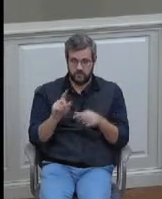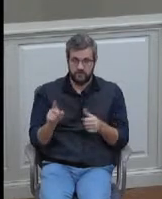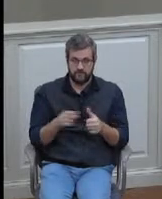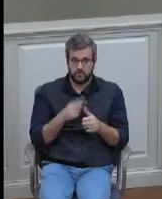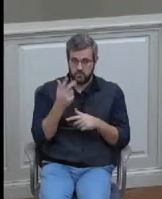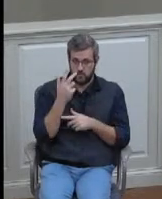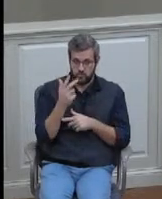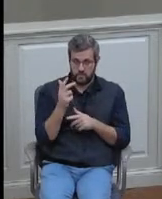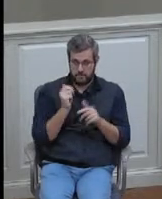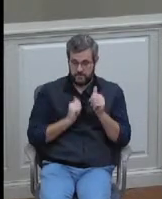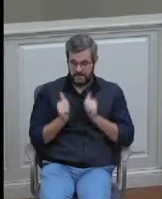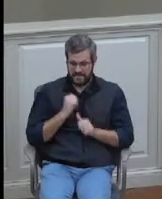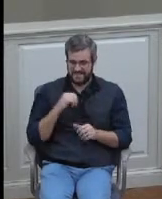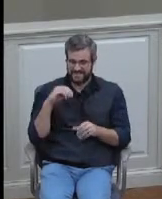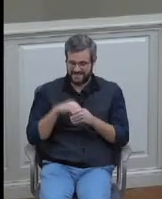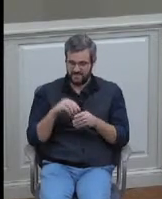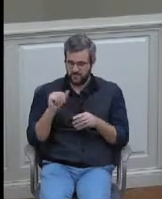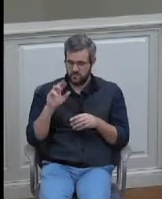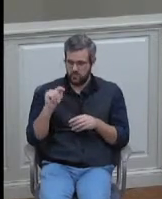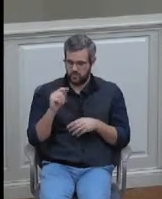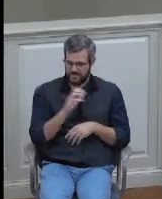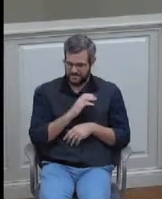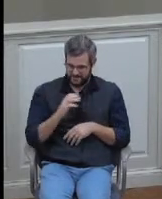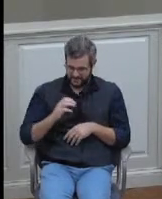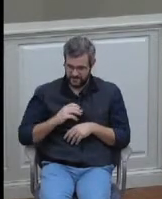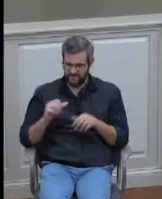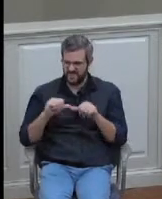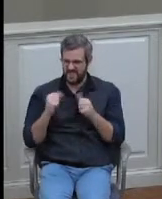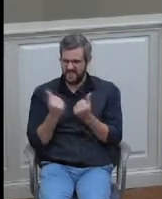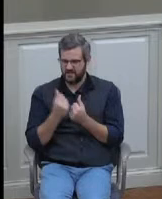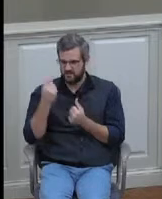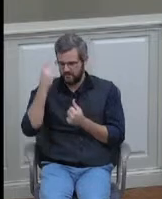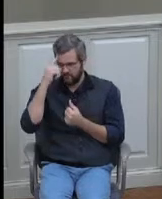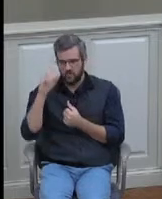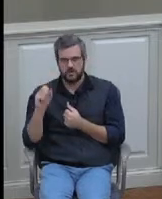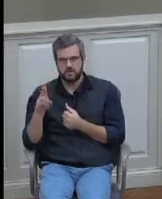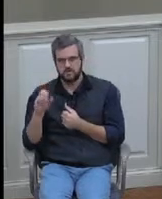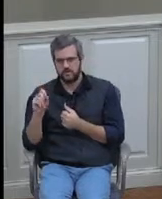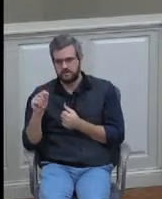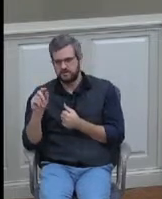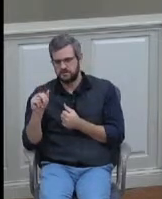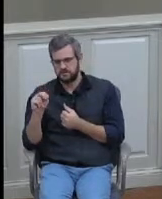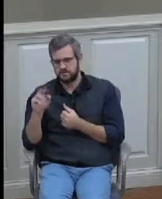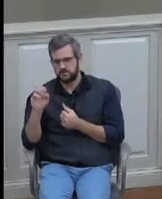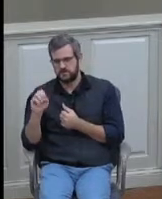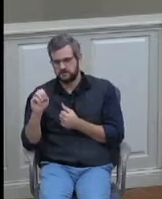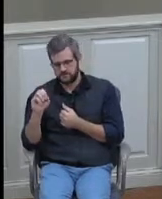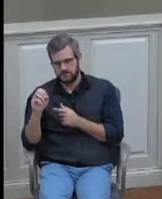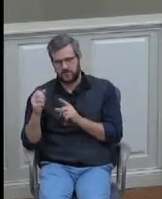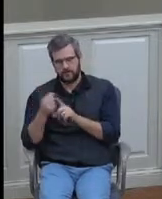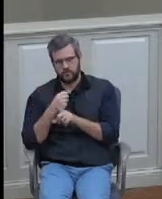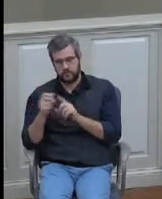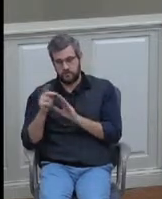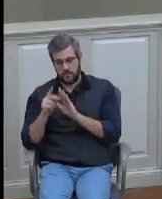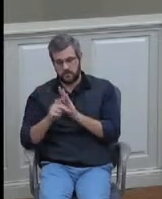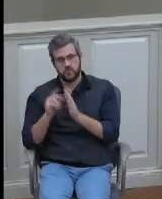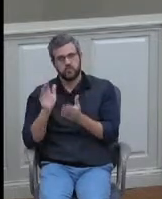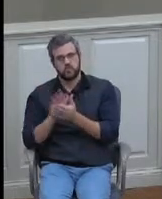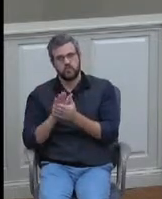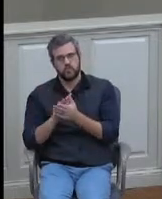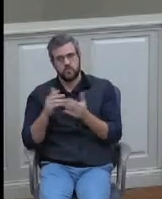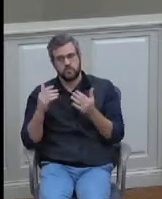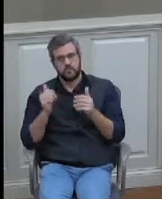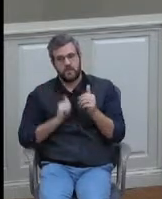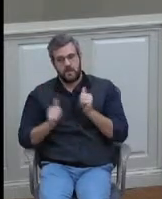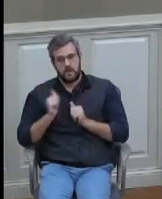plays in the Arts Commission and Agency for Substance Abuse Policy School Play Project. And whereas